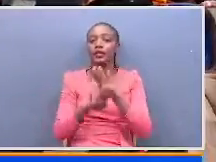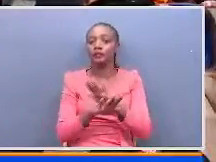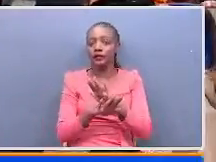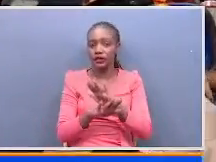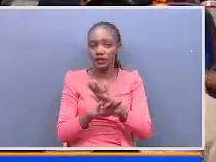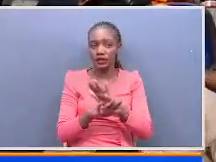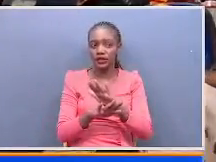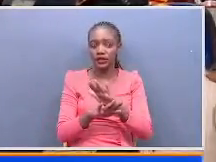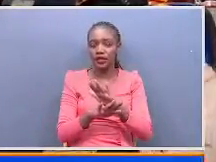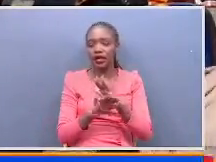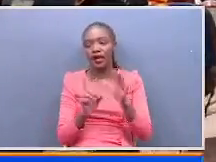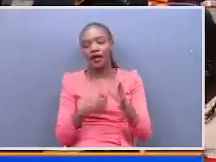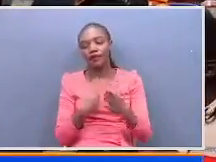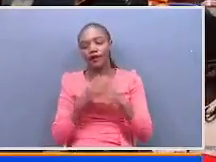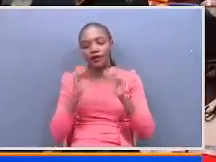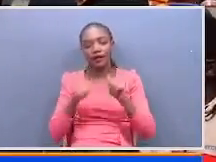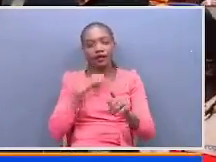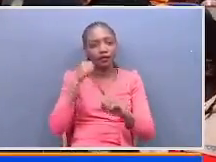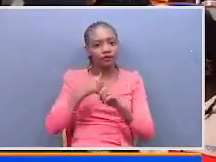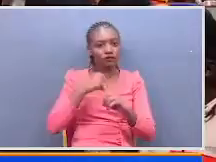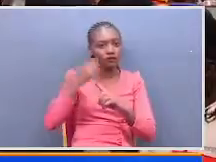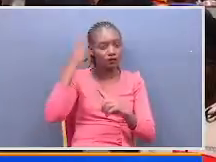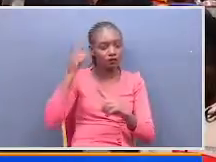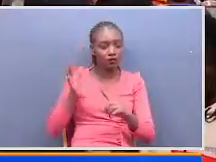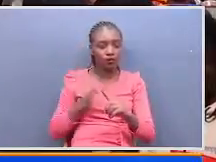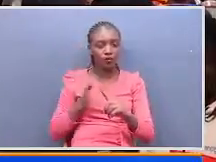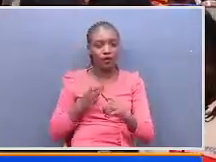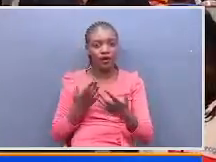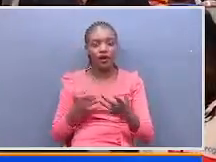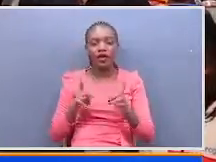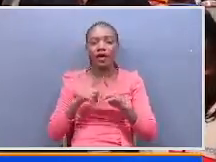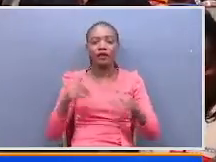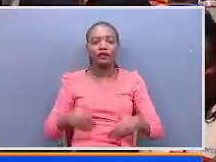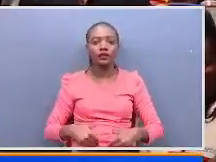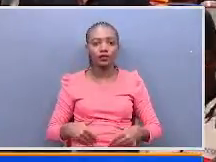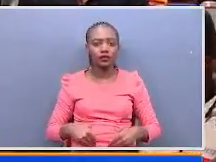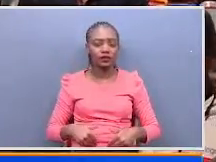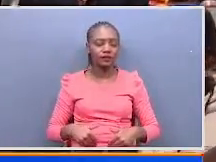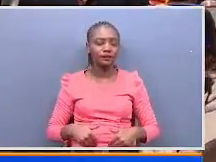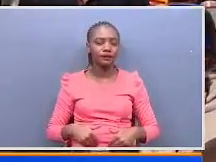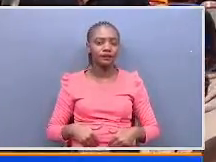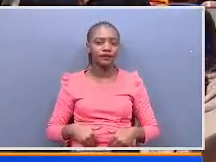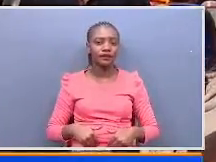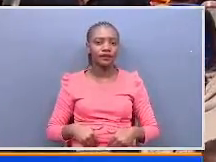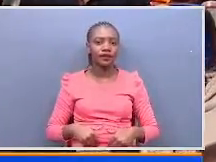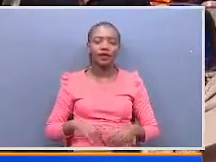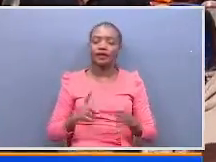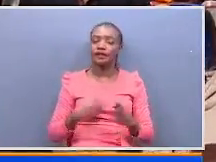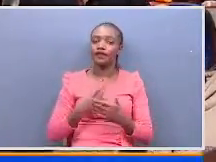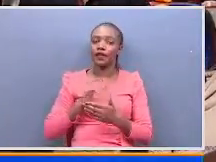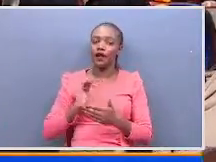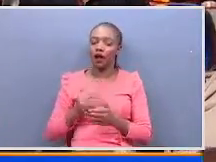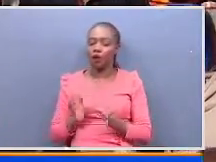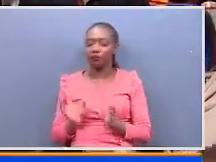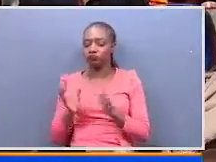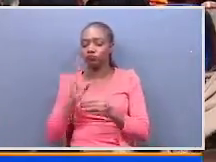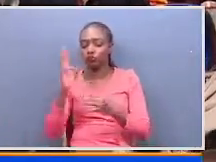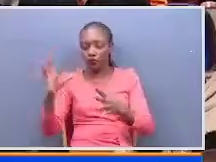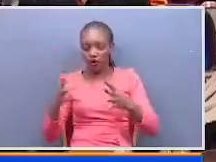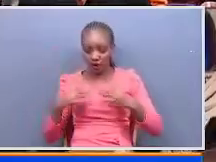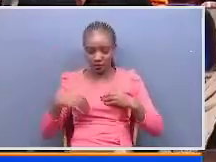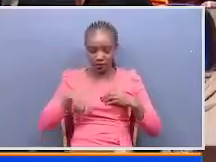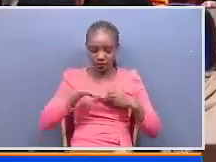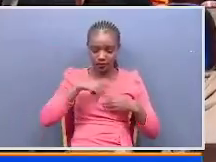ndani, nitetee wa mama, na nitetee vijana, wa mama sako iweze kutukubali,